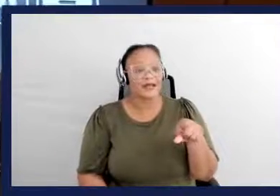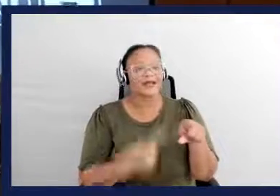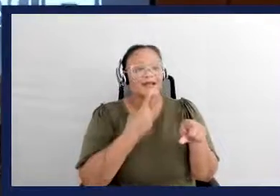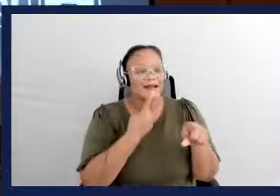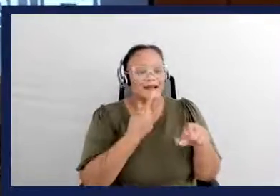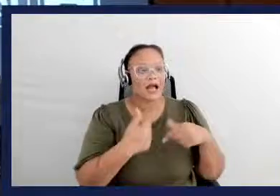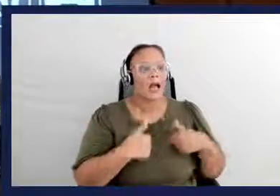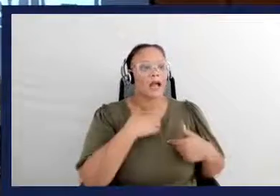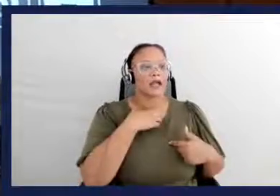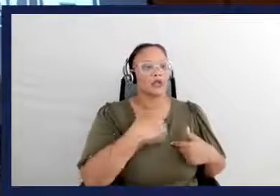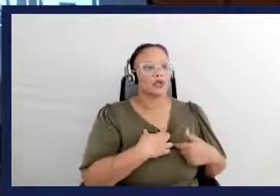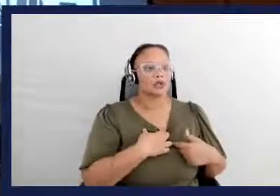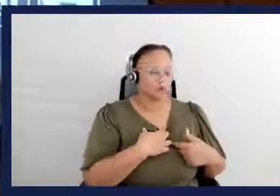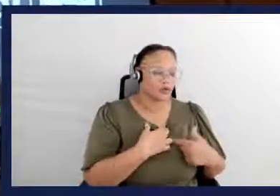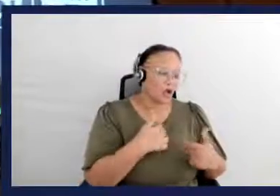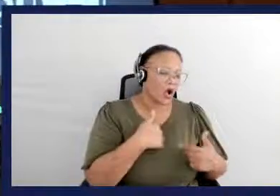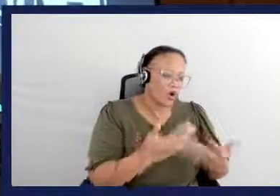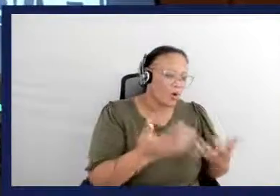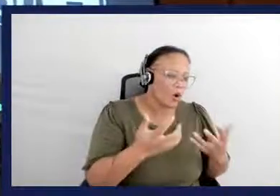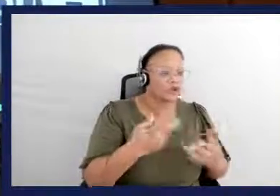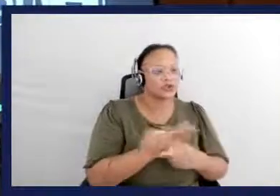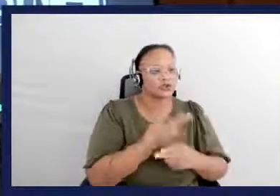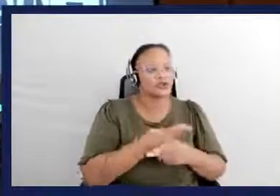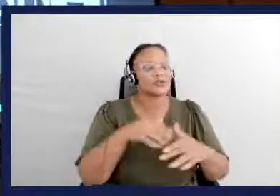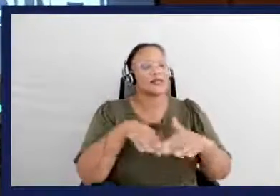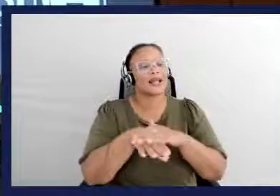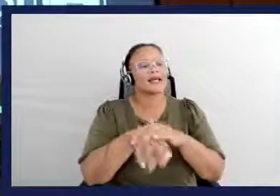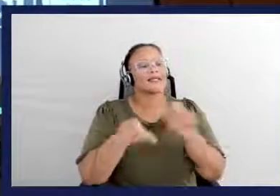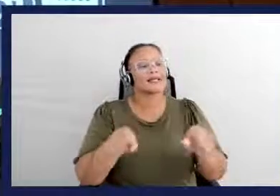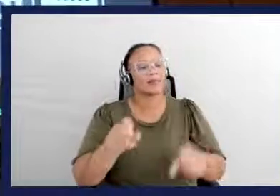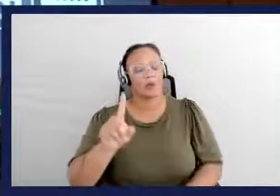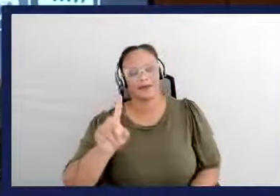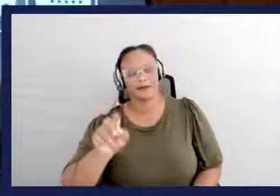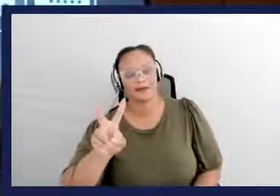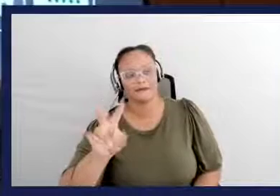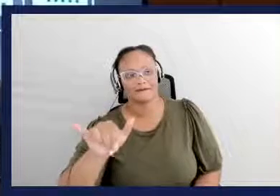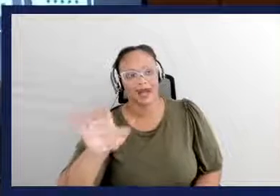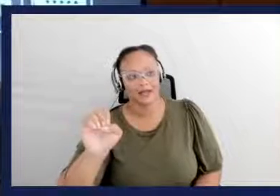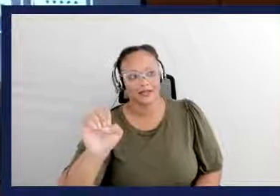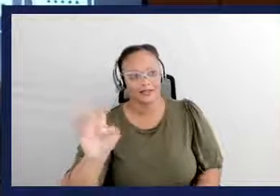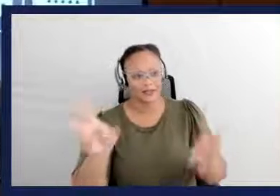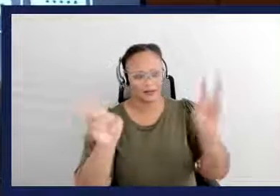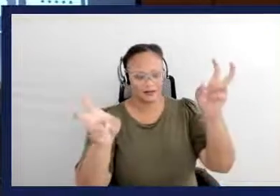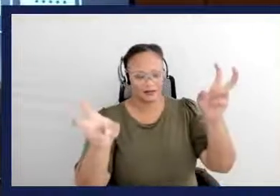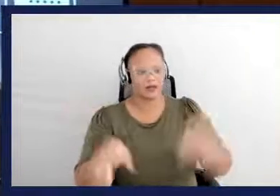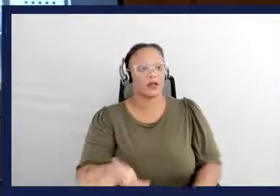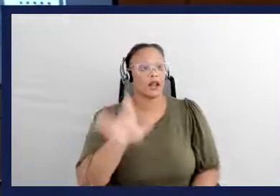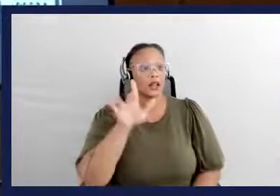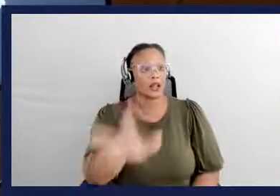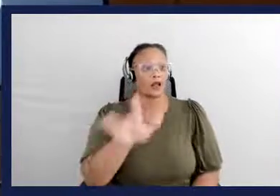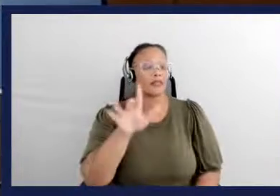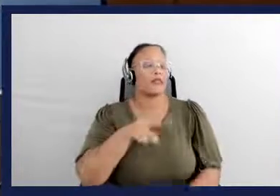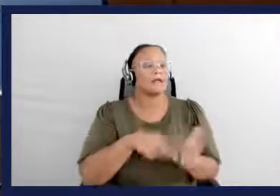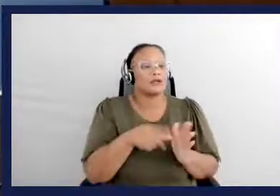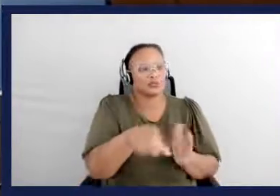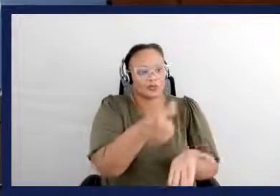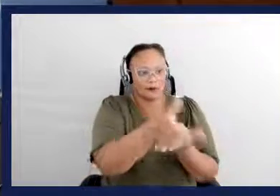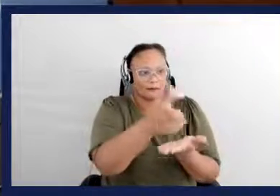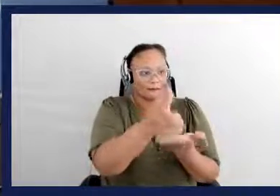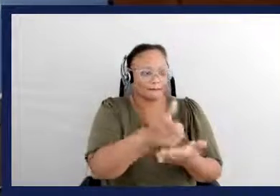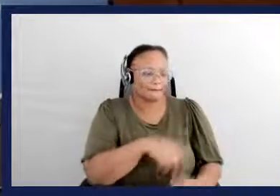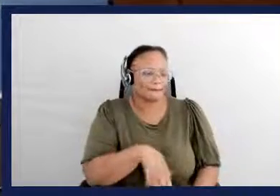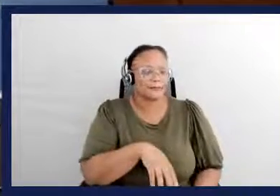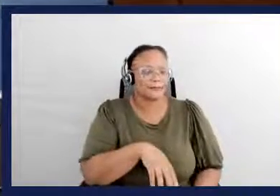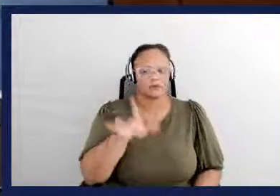device. So the voter would either touch this or ask for assistance from our poll worker to complete this process. And then you'd